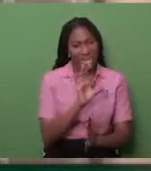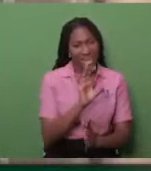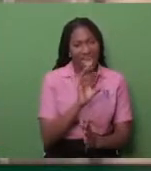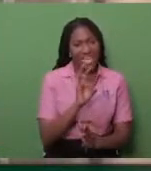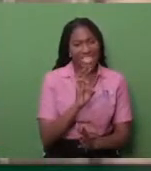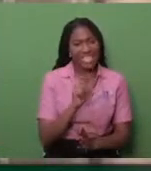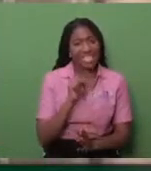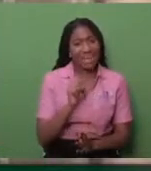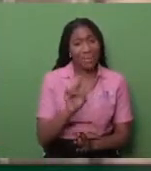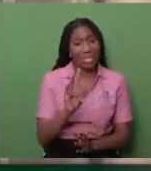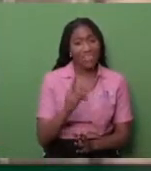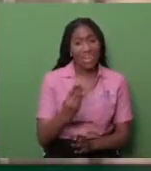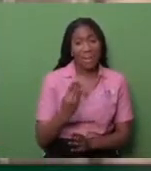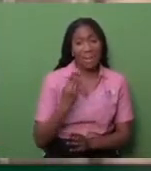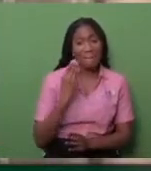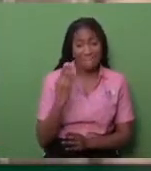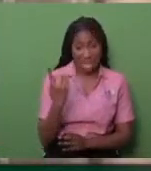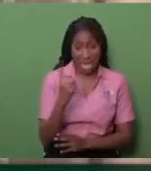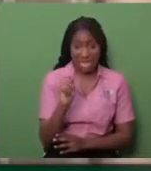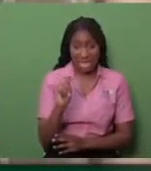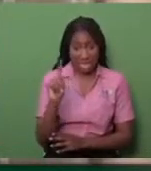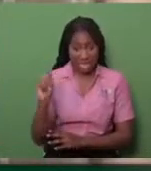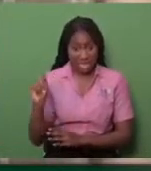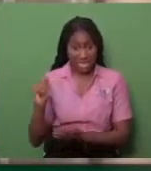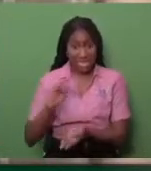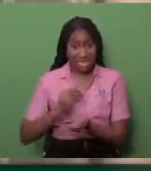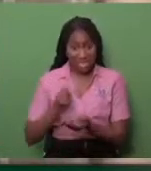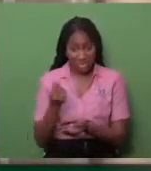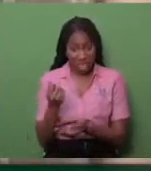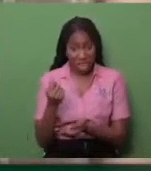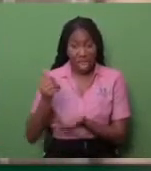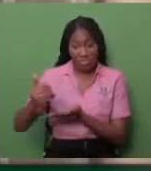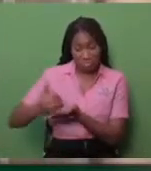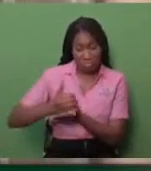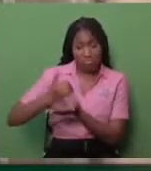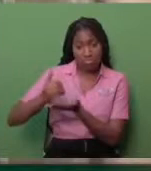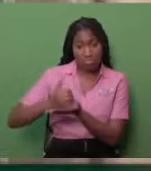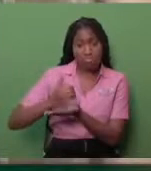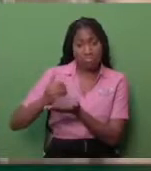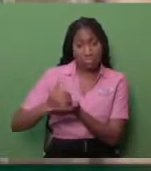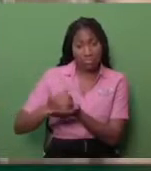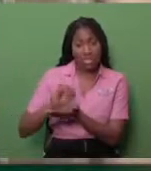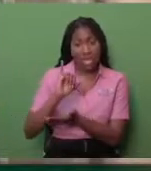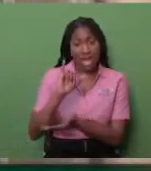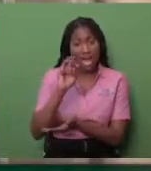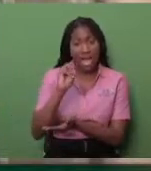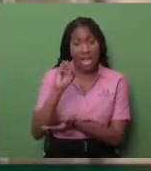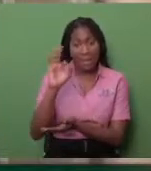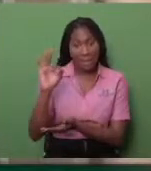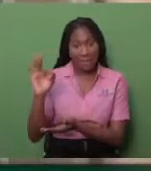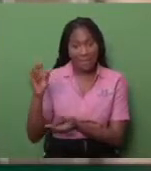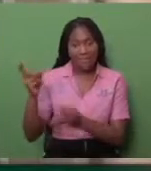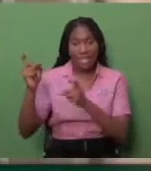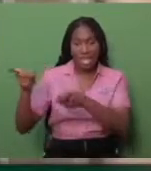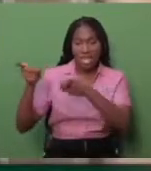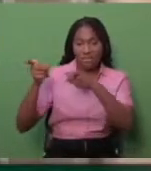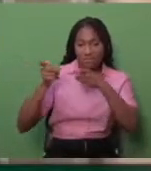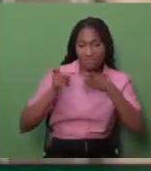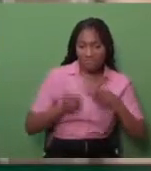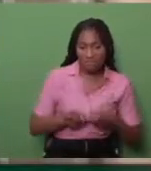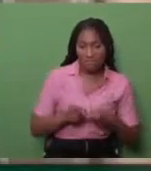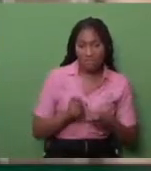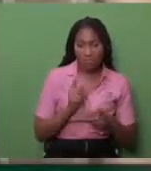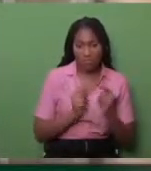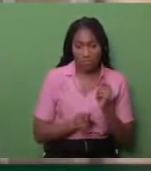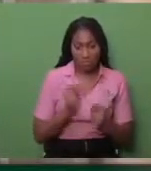dollars. Even with the IMF gifting this government over $600 million through special drawing rights, we